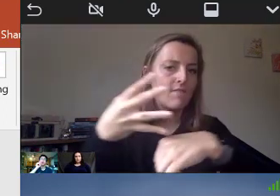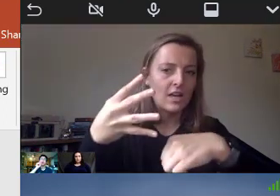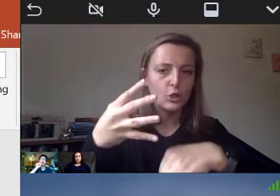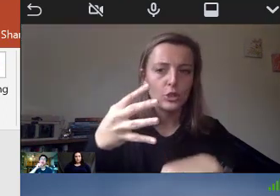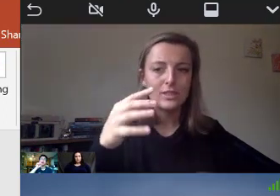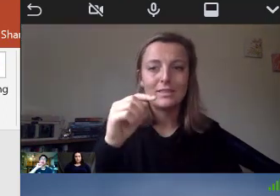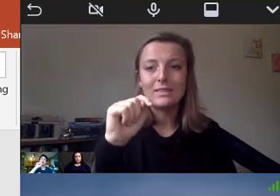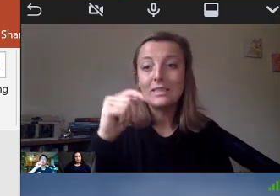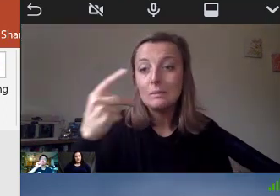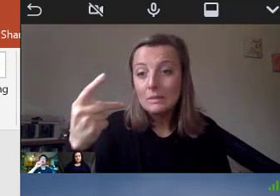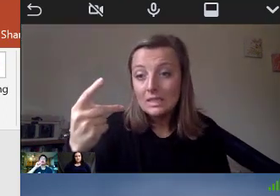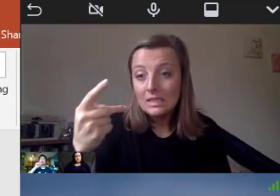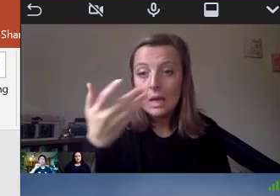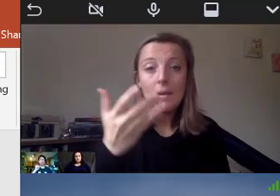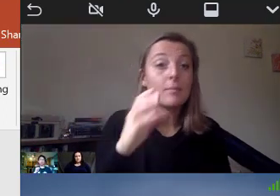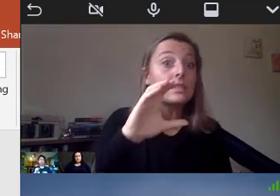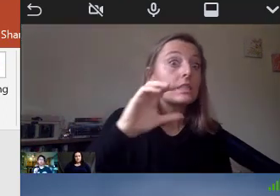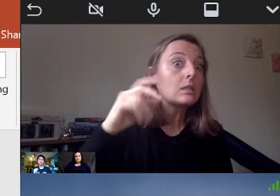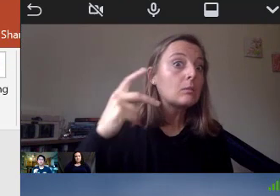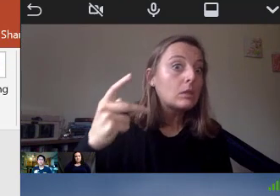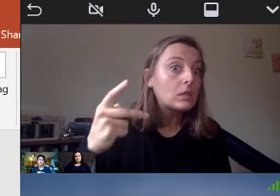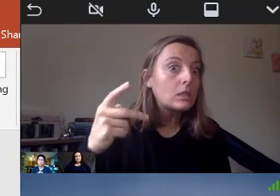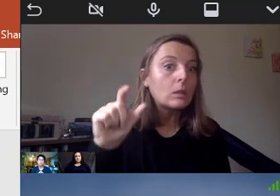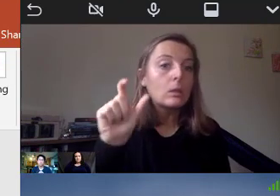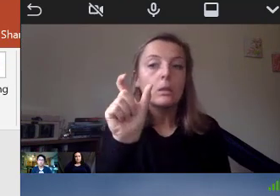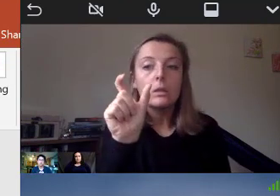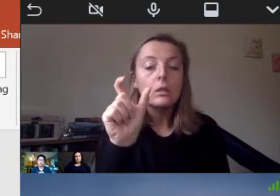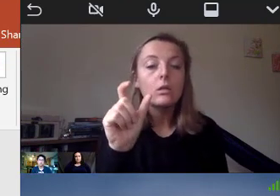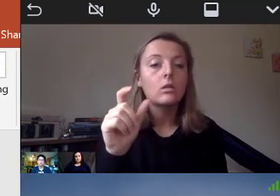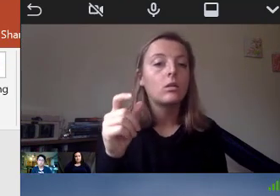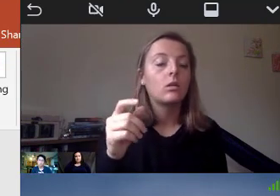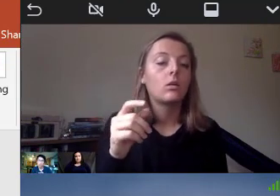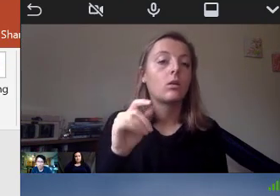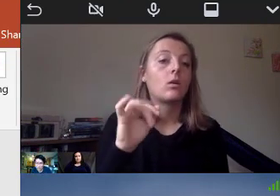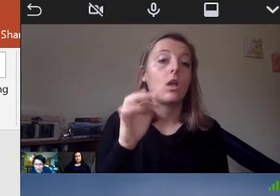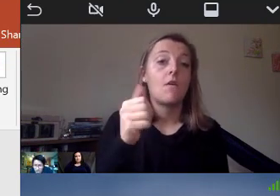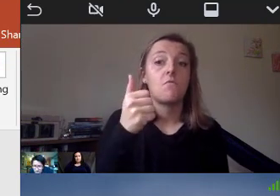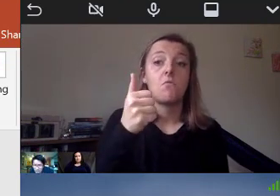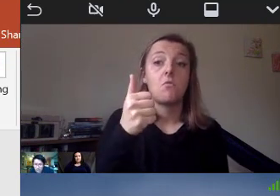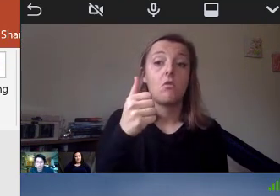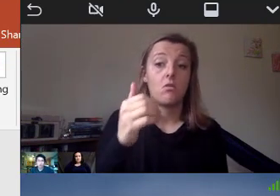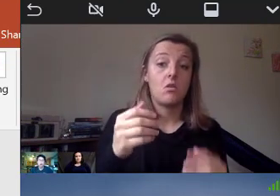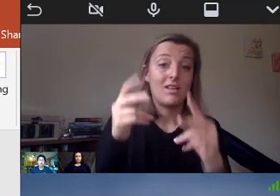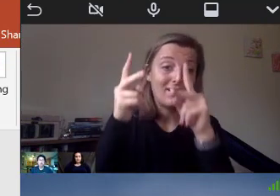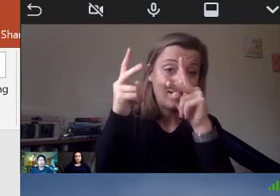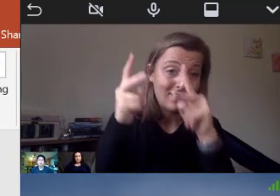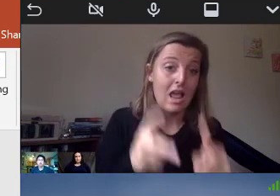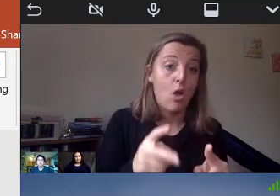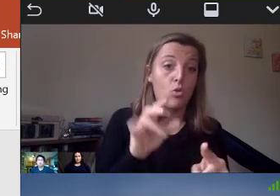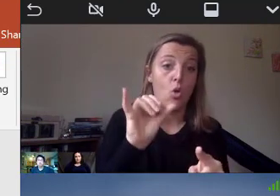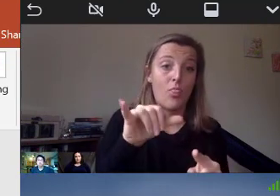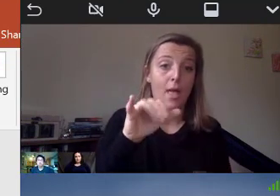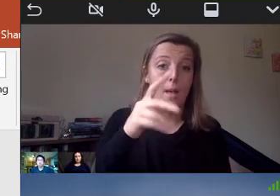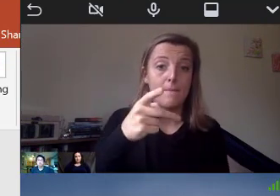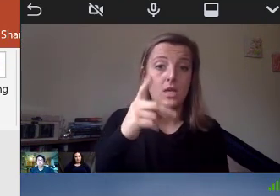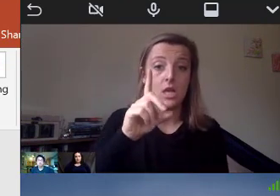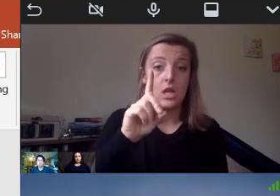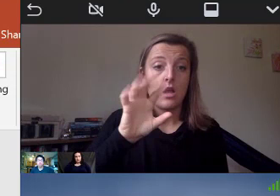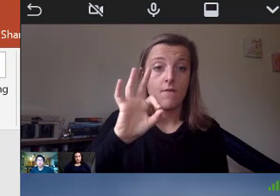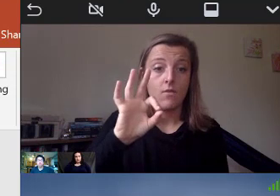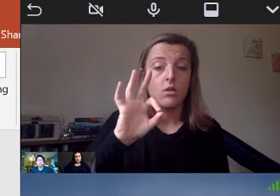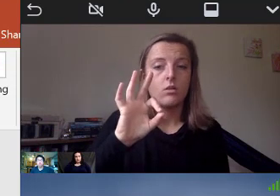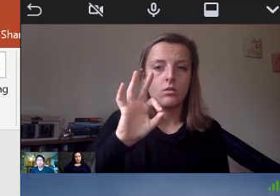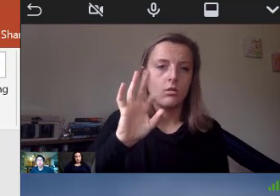could be CP. So those, if you download that PDF, that's going to be the same question sheet that